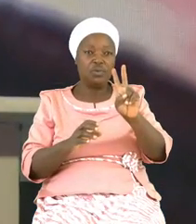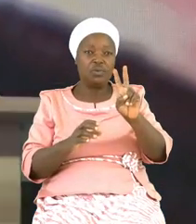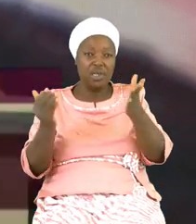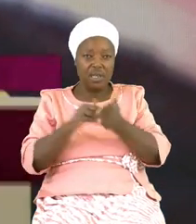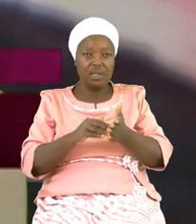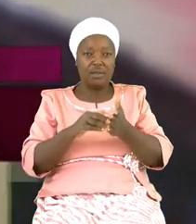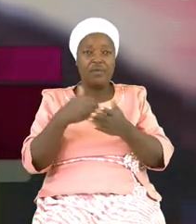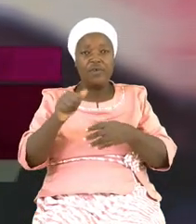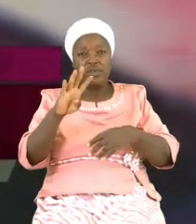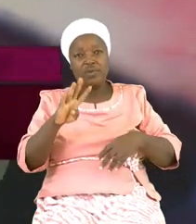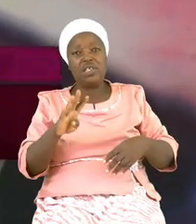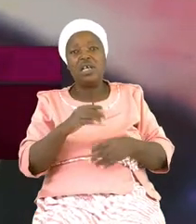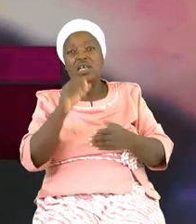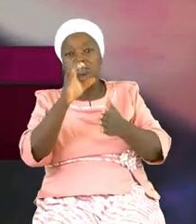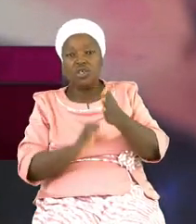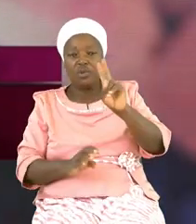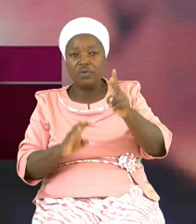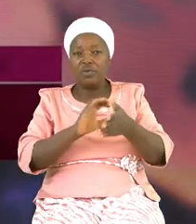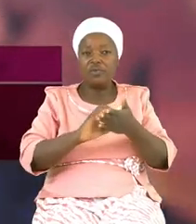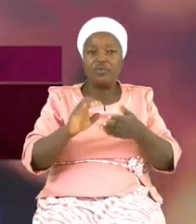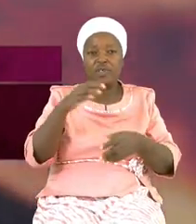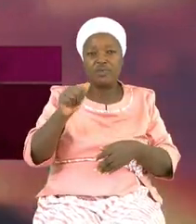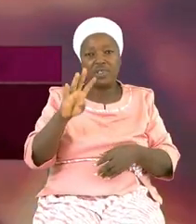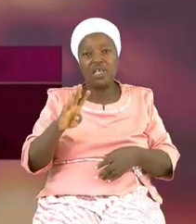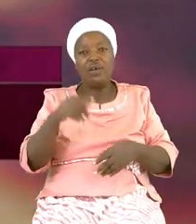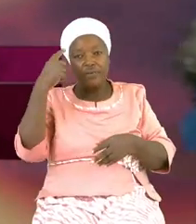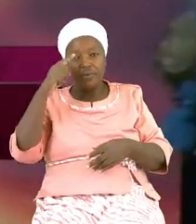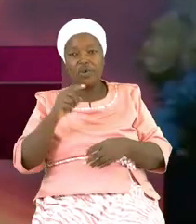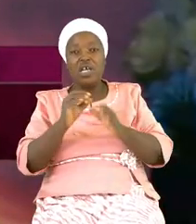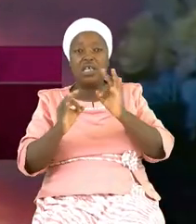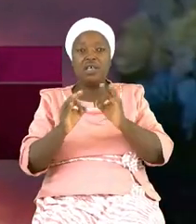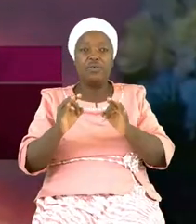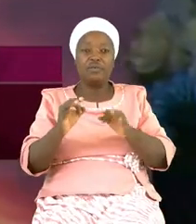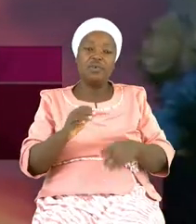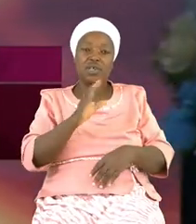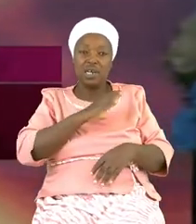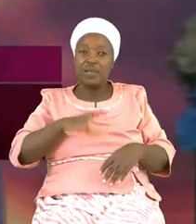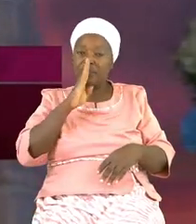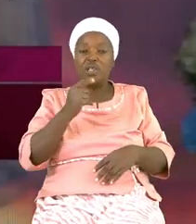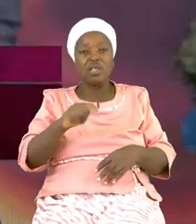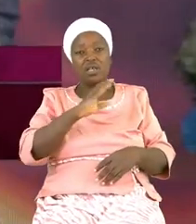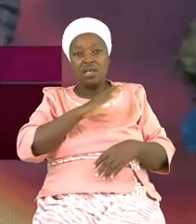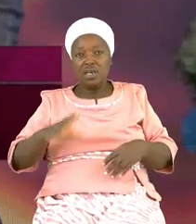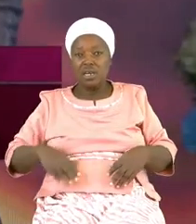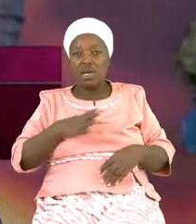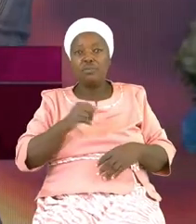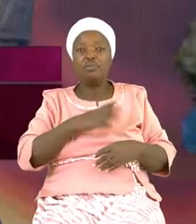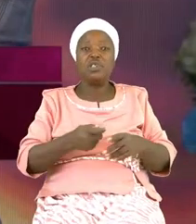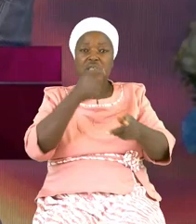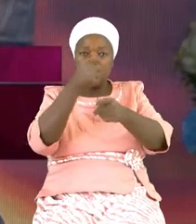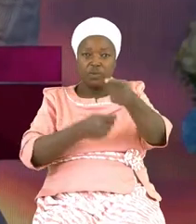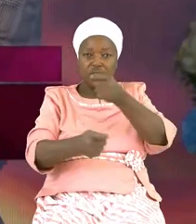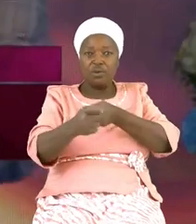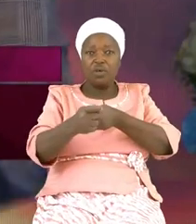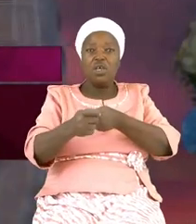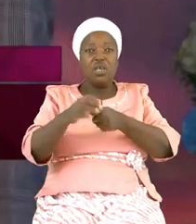In chapter 2, verse 14, for he, Christ, he the Savior, he the substitute, he who took